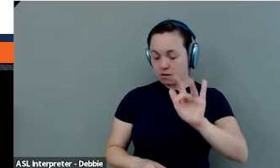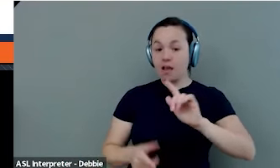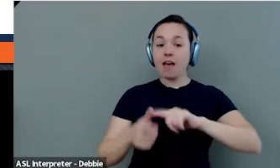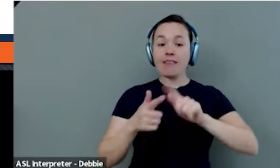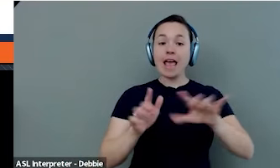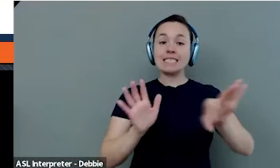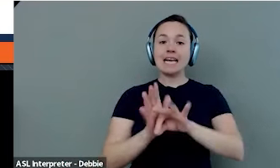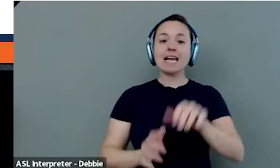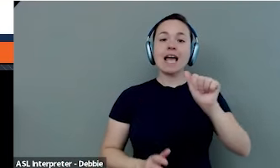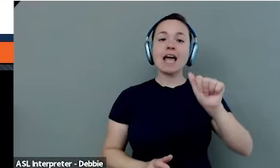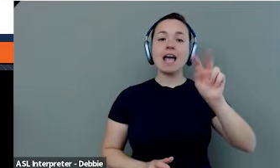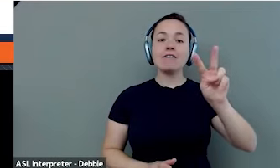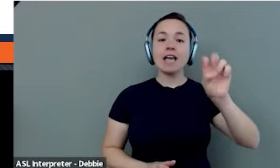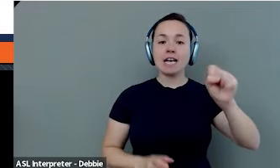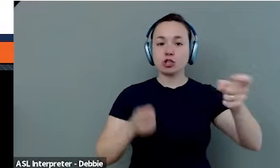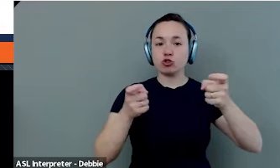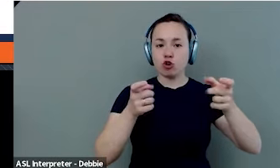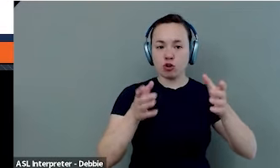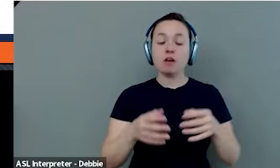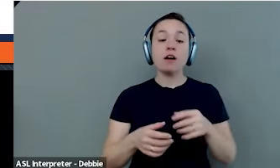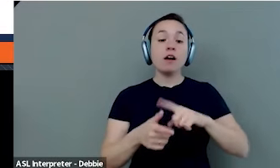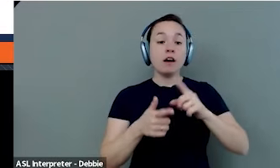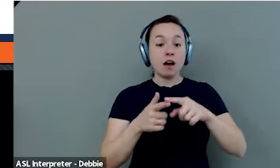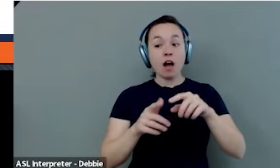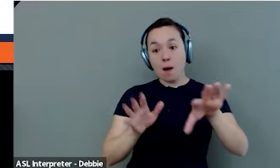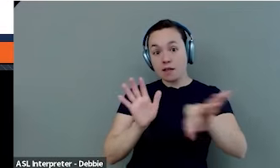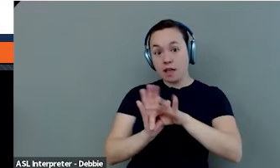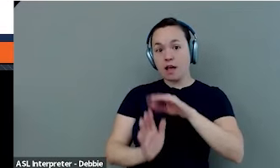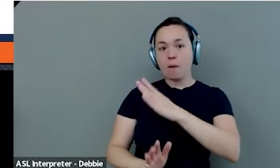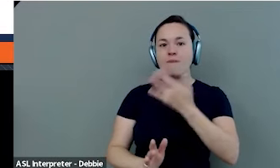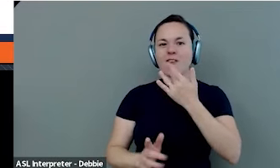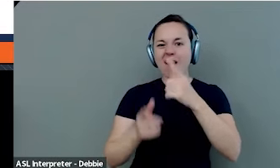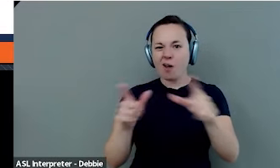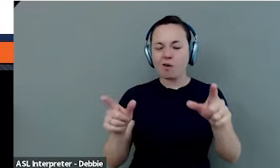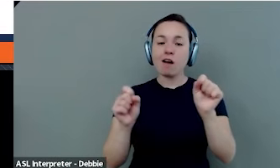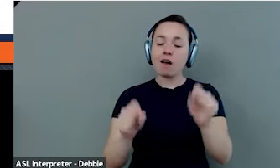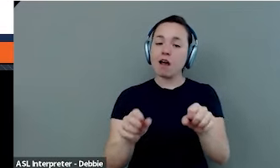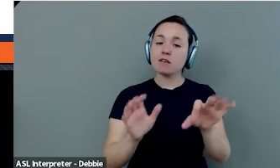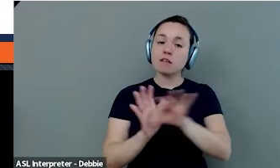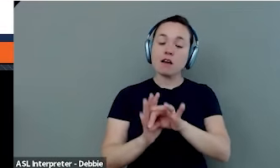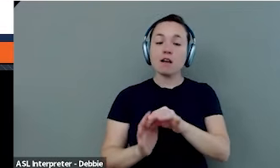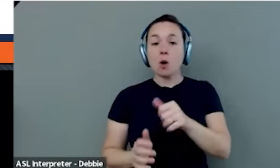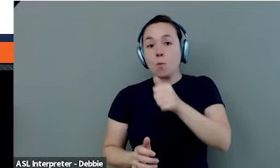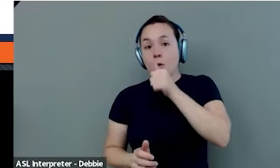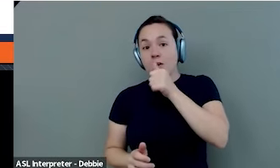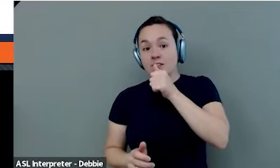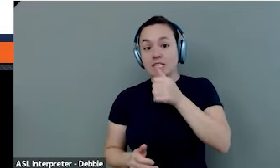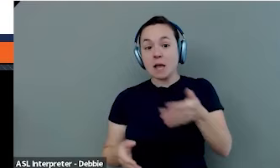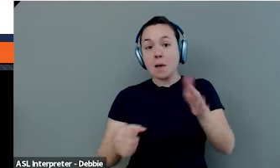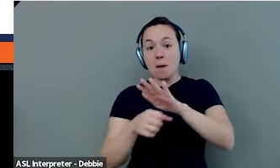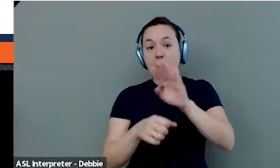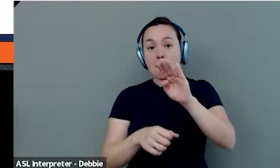Controller. Select the voter's preferred language. You can either select the privacy mask on or